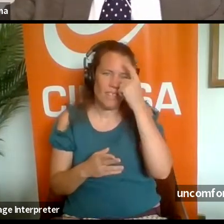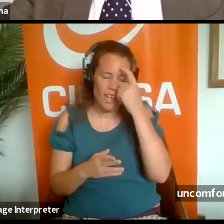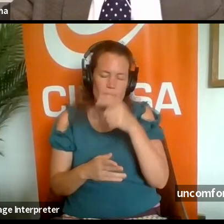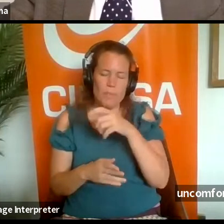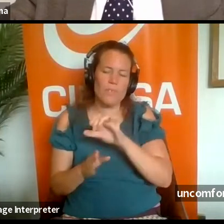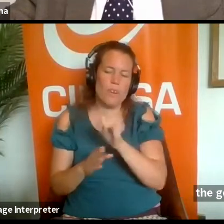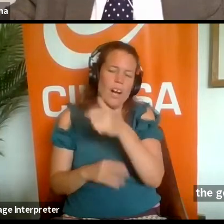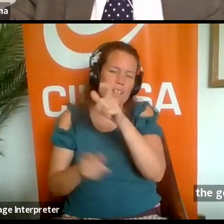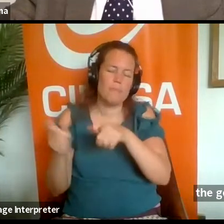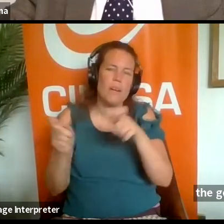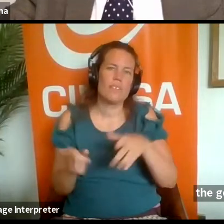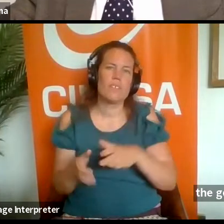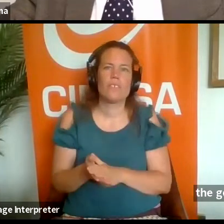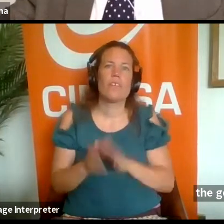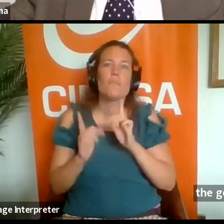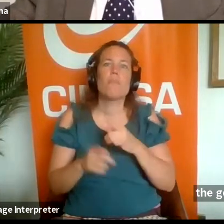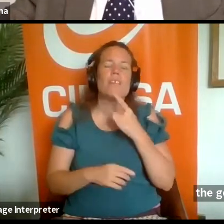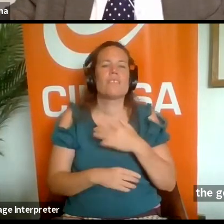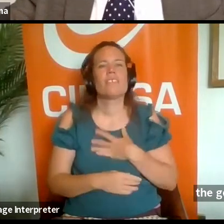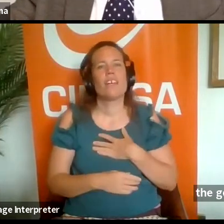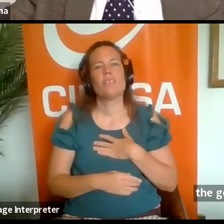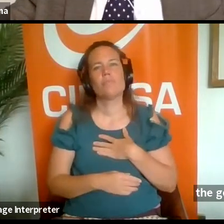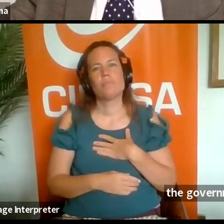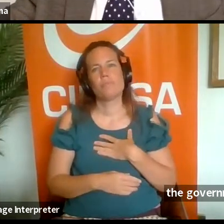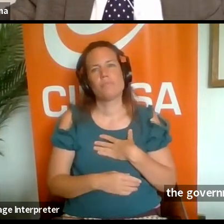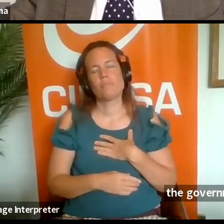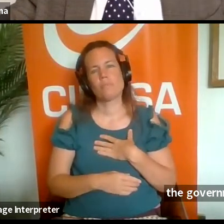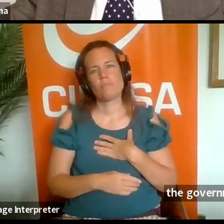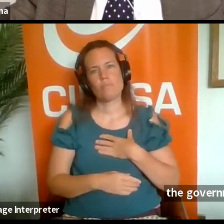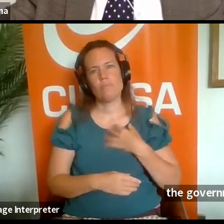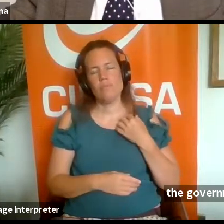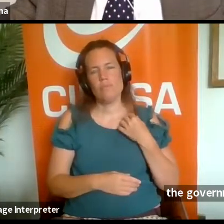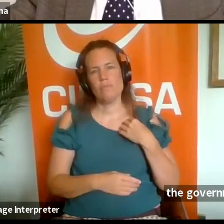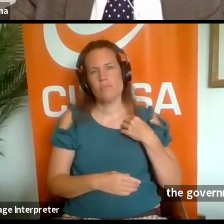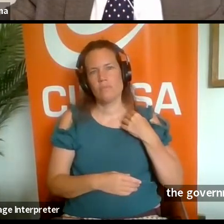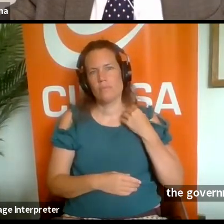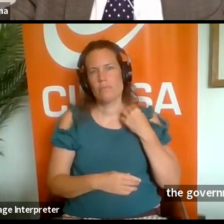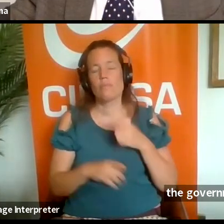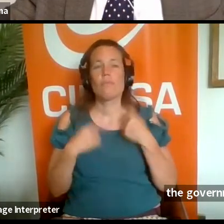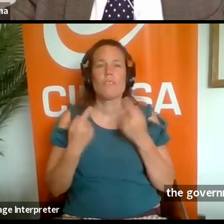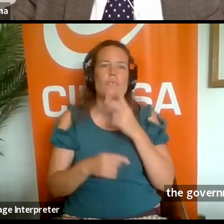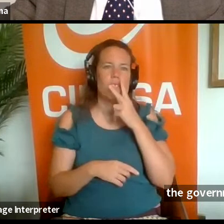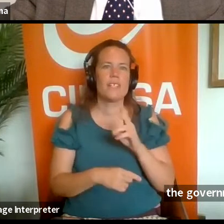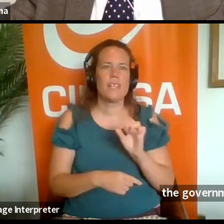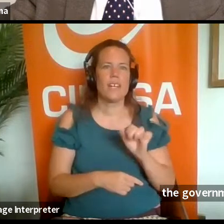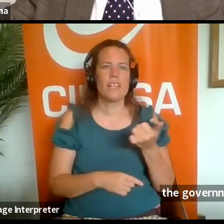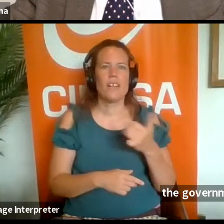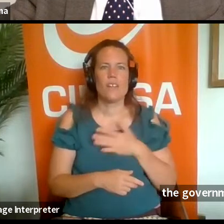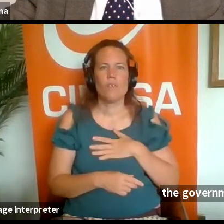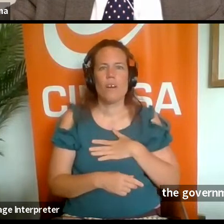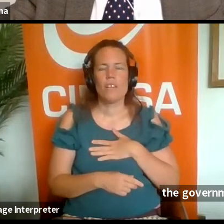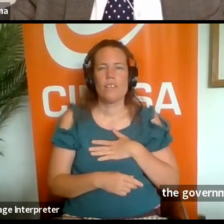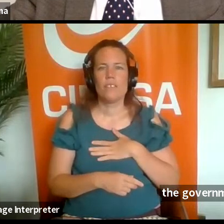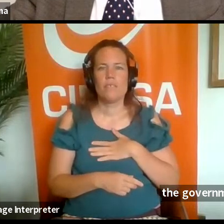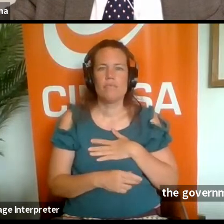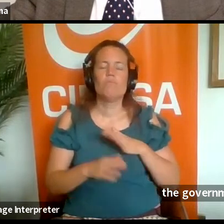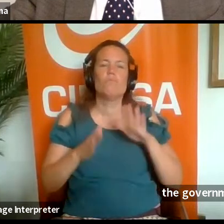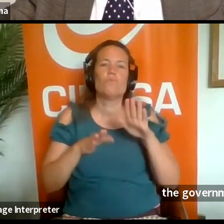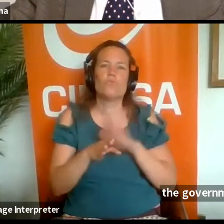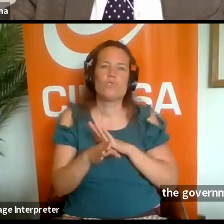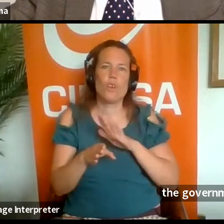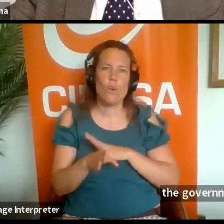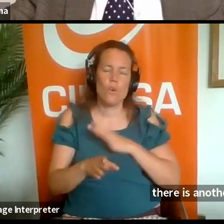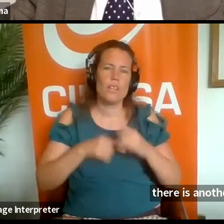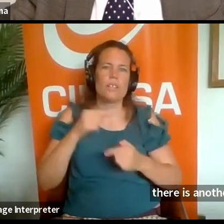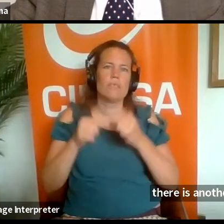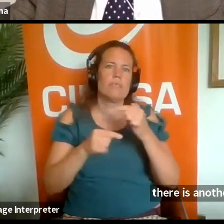I must say that there is another one which we're seeing, which is coming up very gradually. In